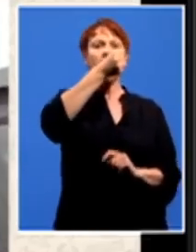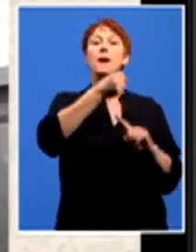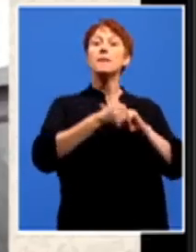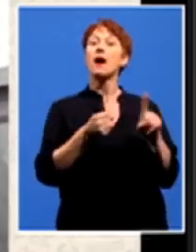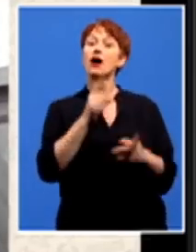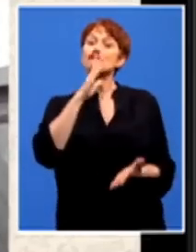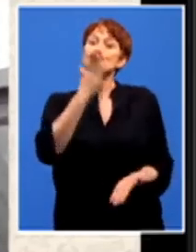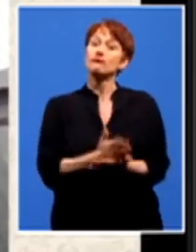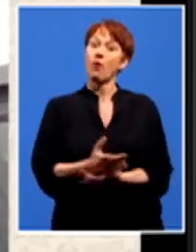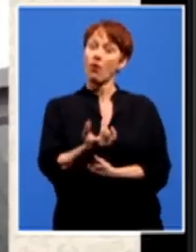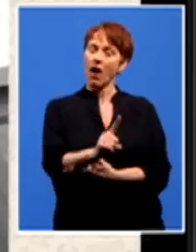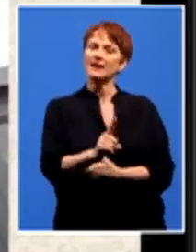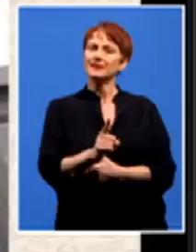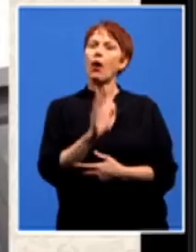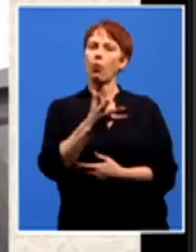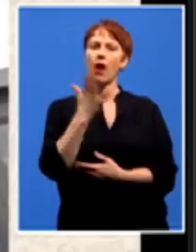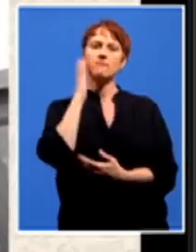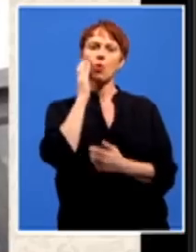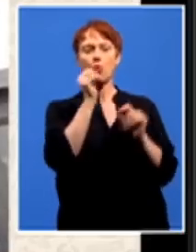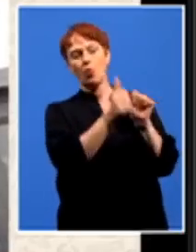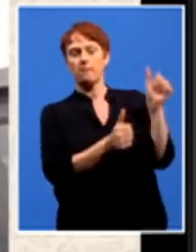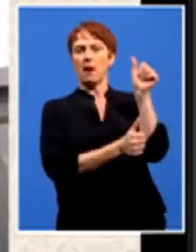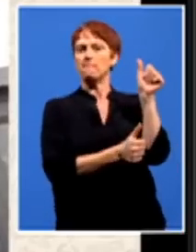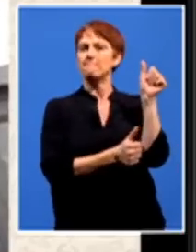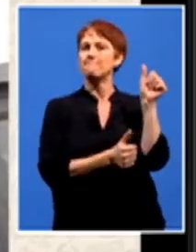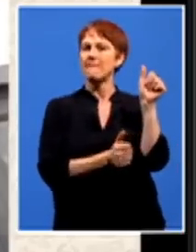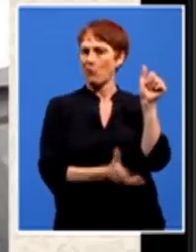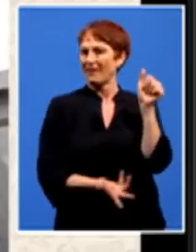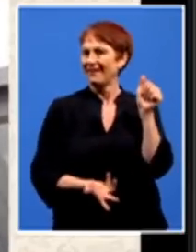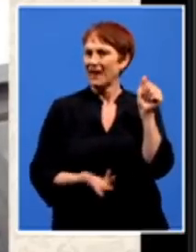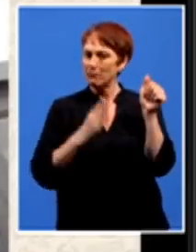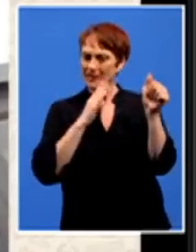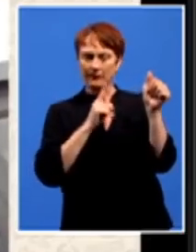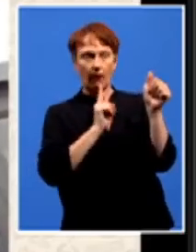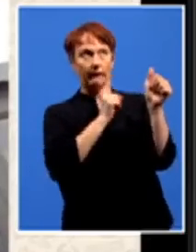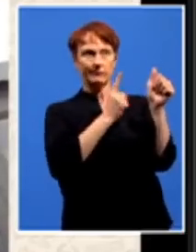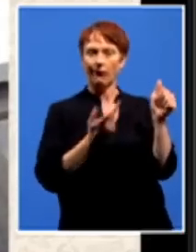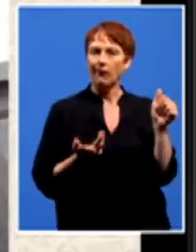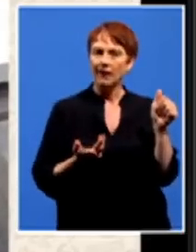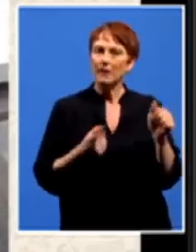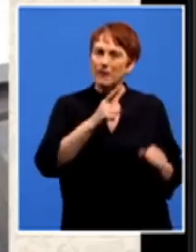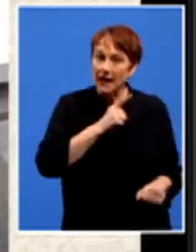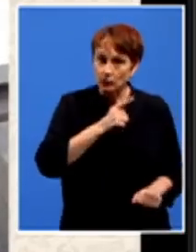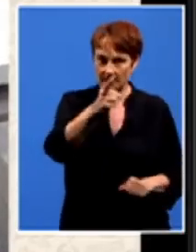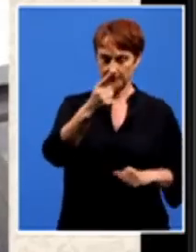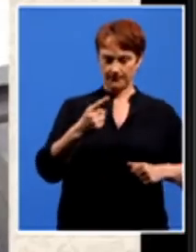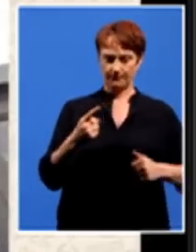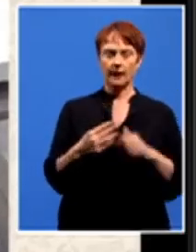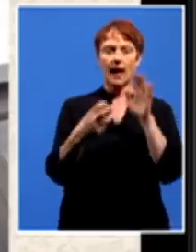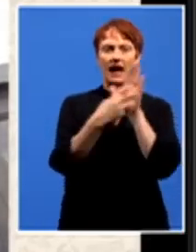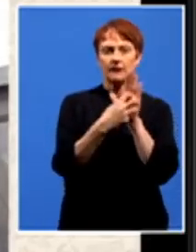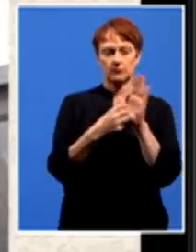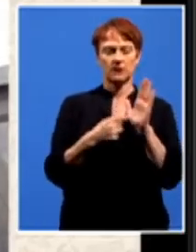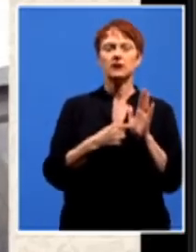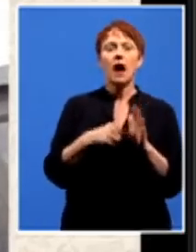who's not, black to report to. And what that means, you see, that's where we end up with ads where black people are laughing and dancing